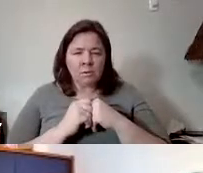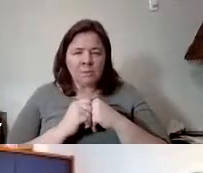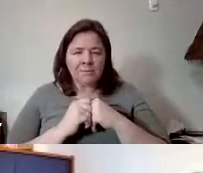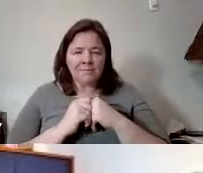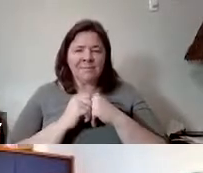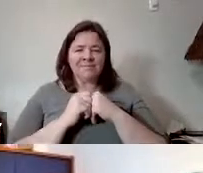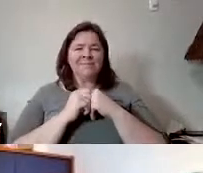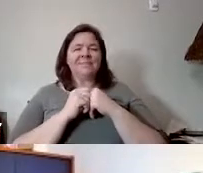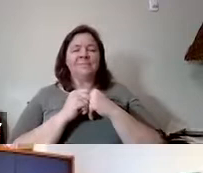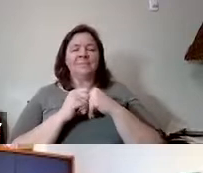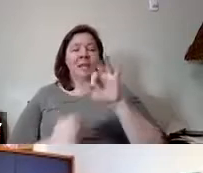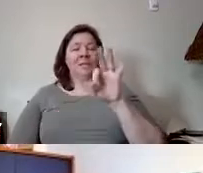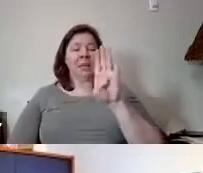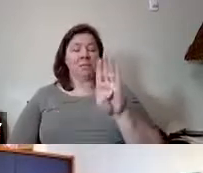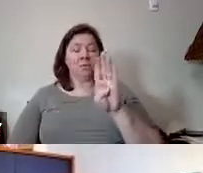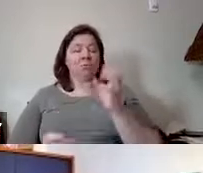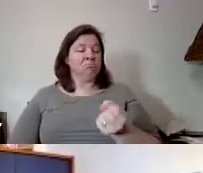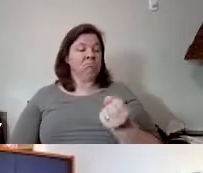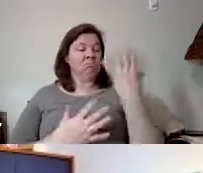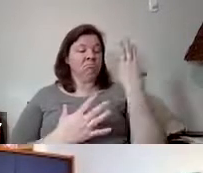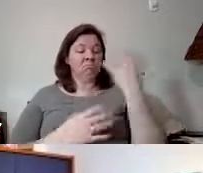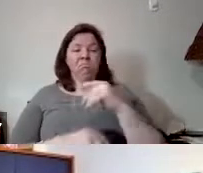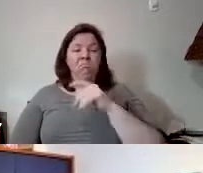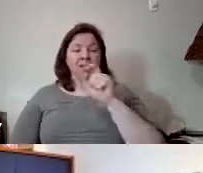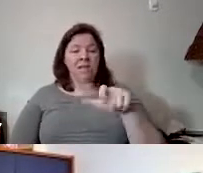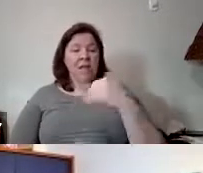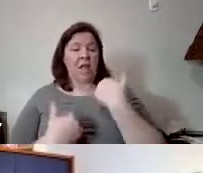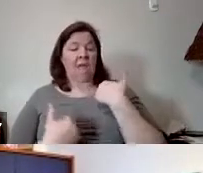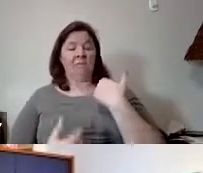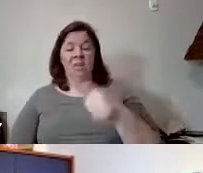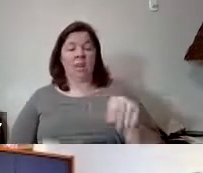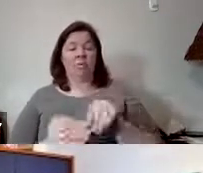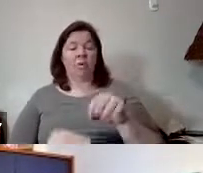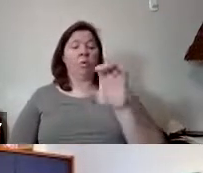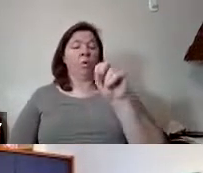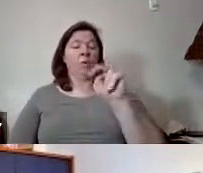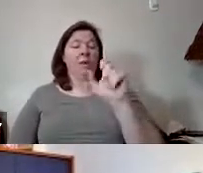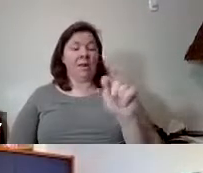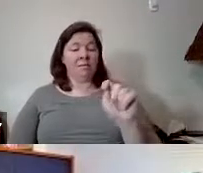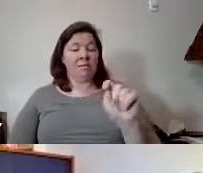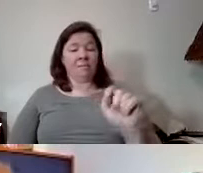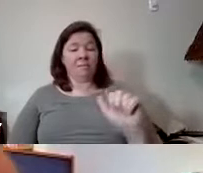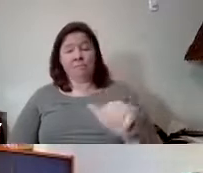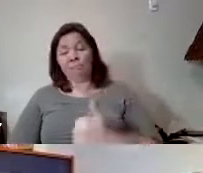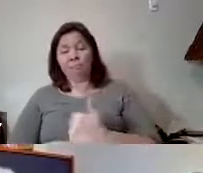can get rid of Facebook altogether once we have ONET. I bet we can. I don't know. It's going to be the